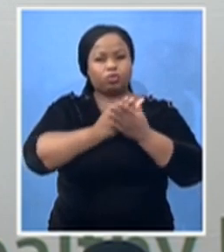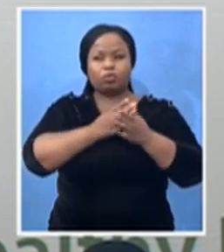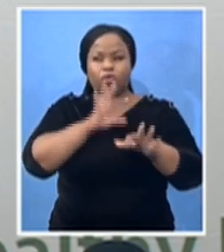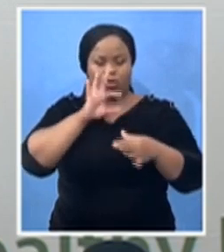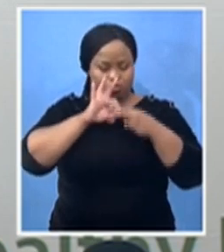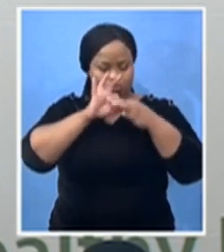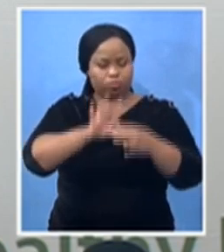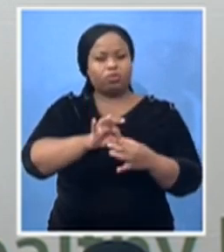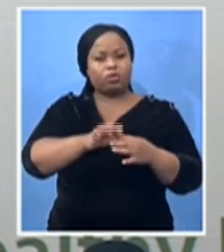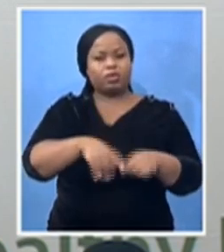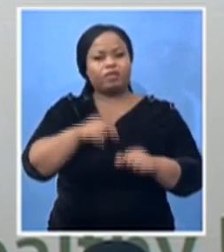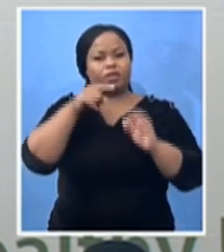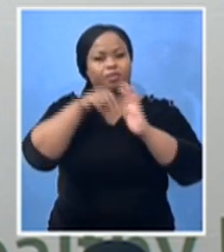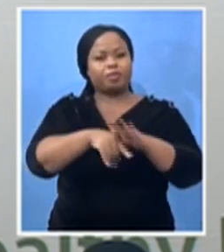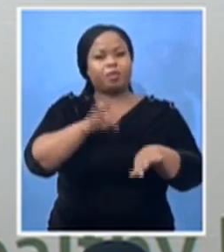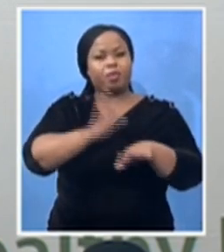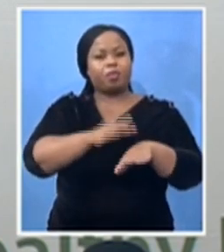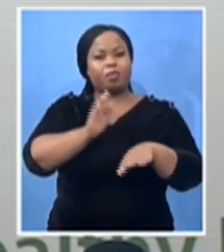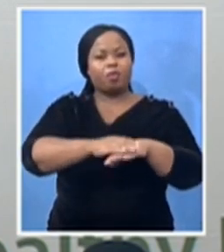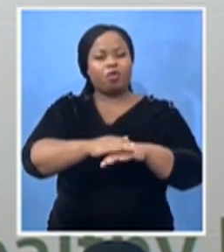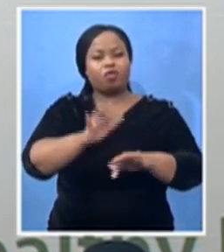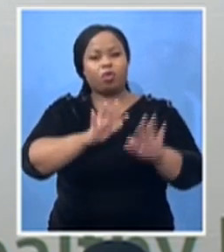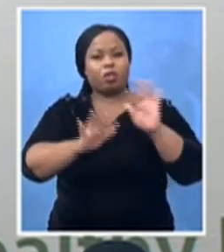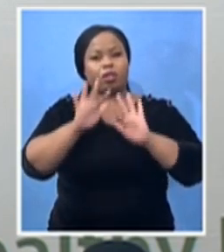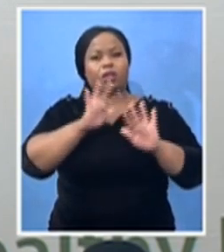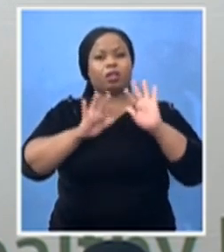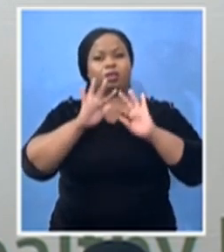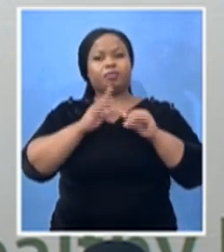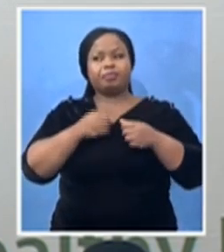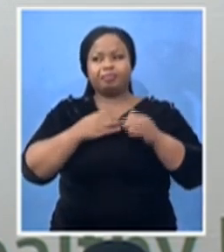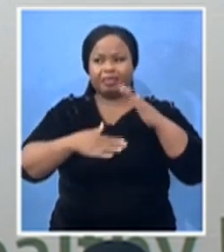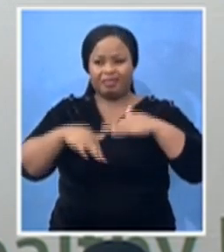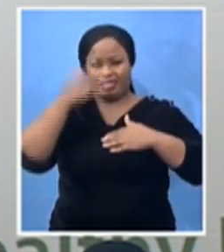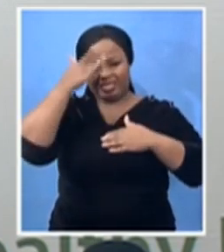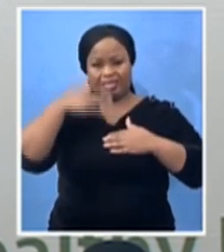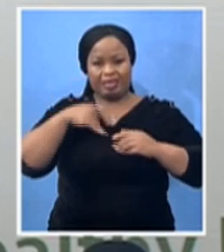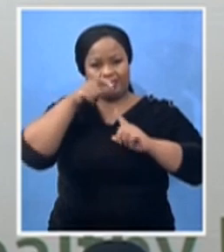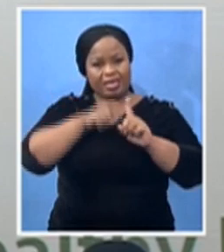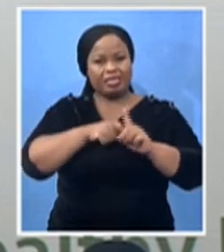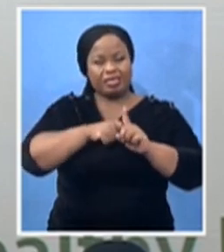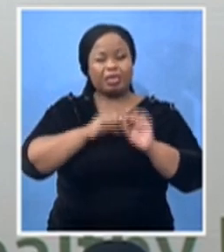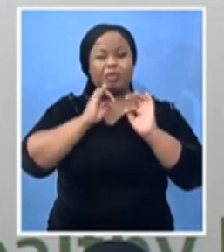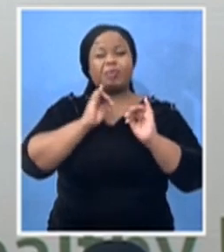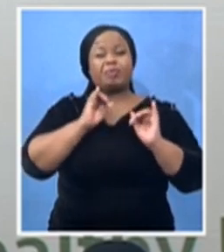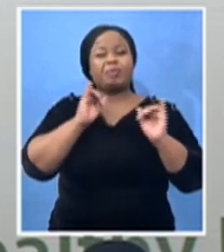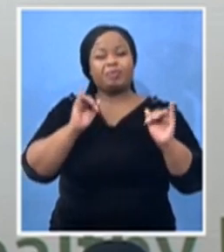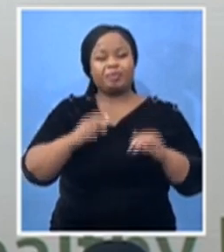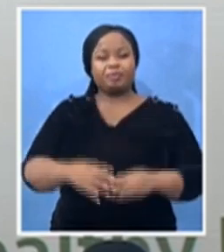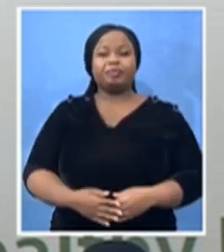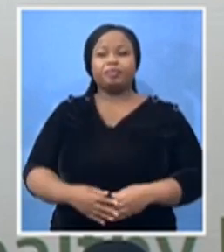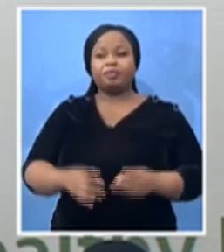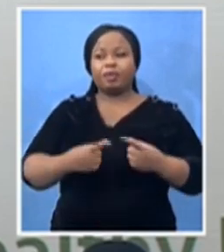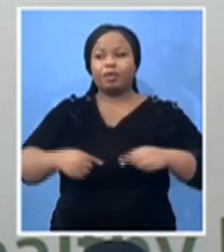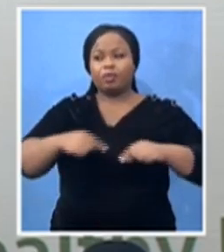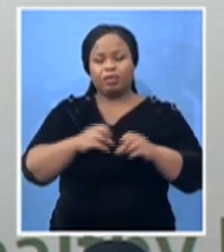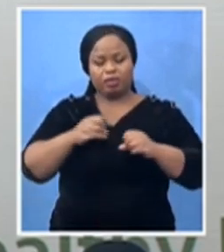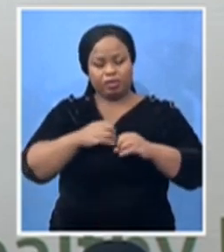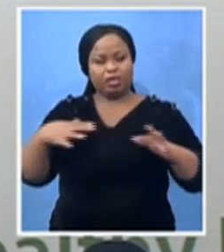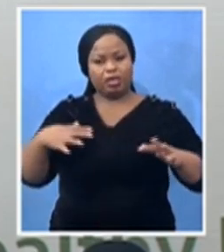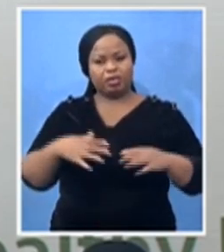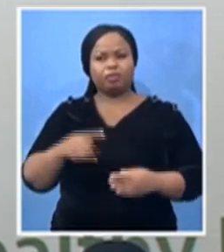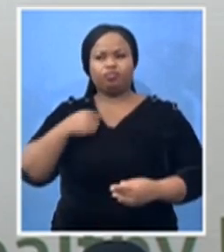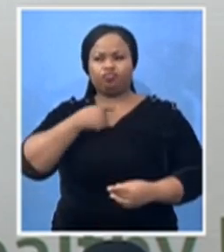unstable patient. When we started our term of office, we felt that it's important that we